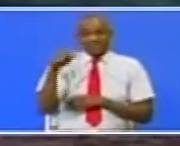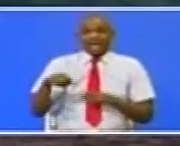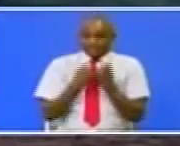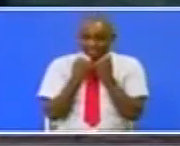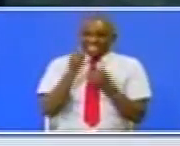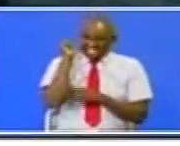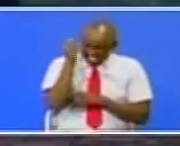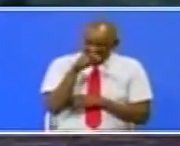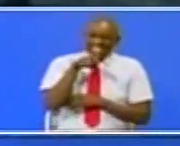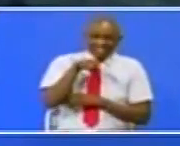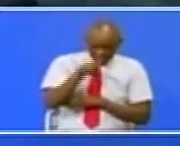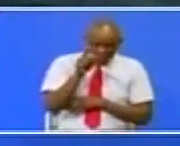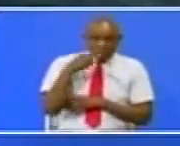puts